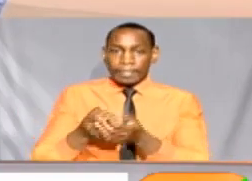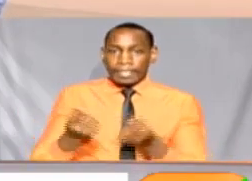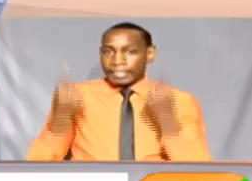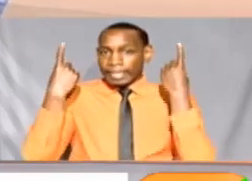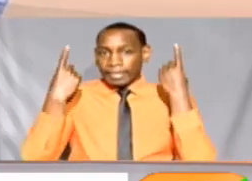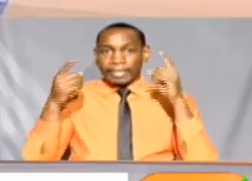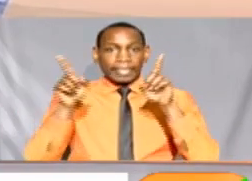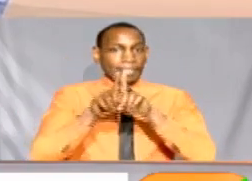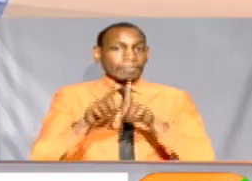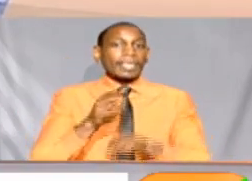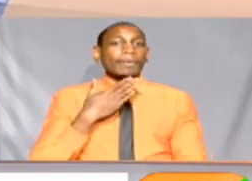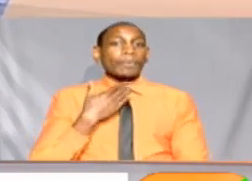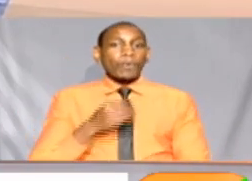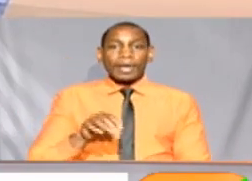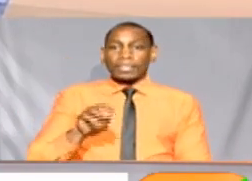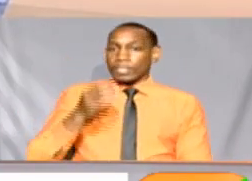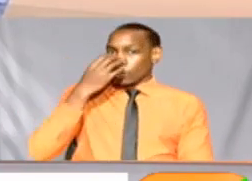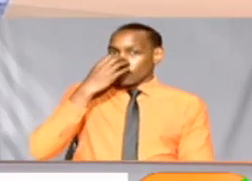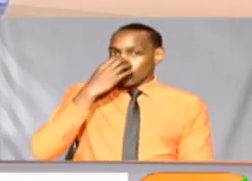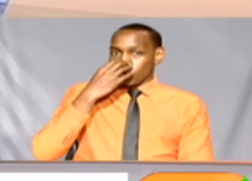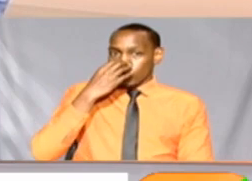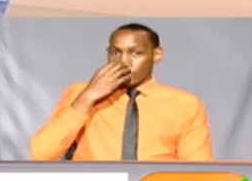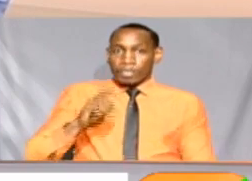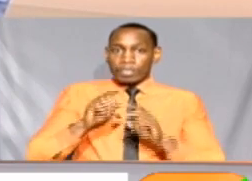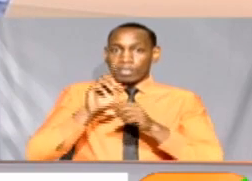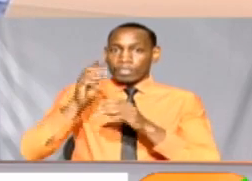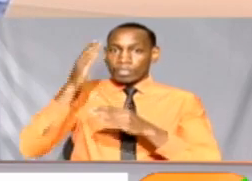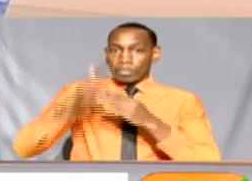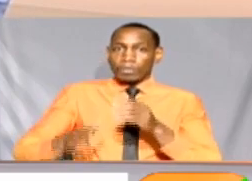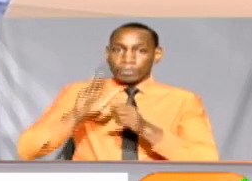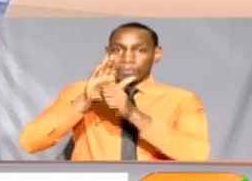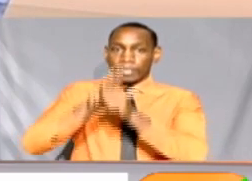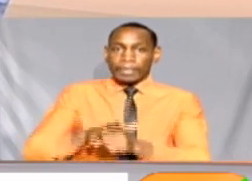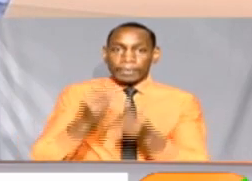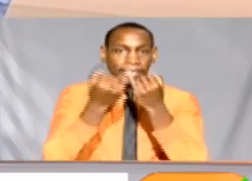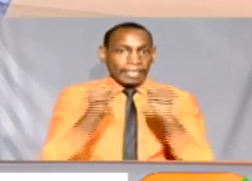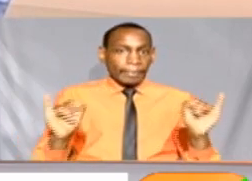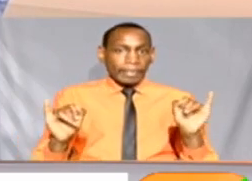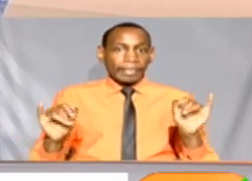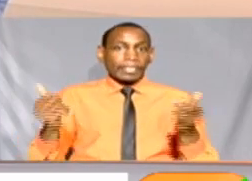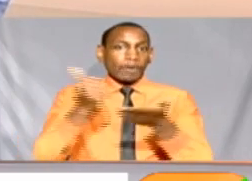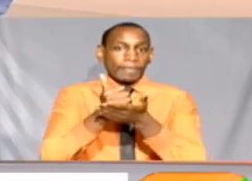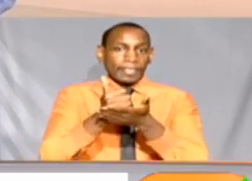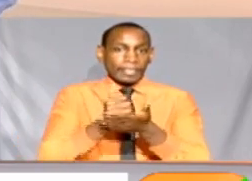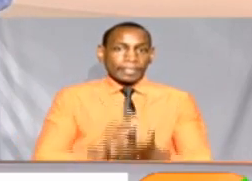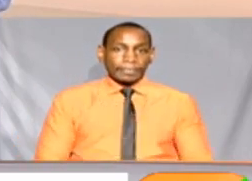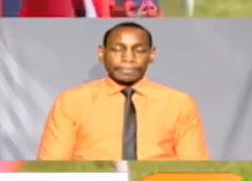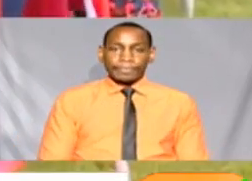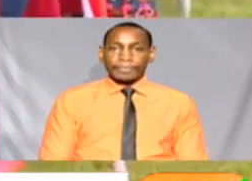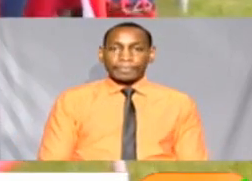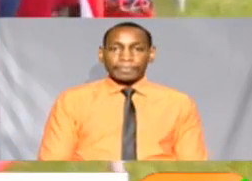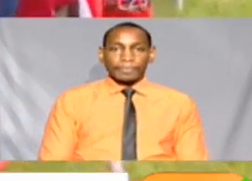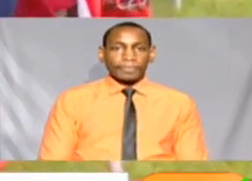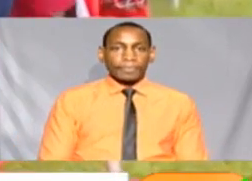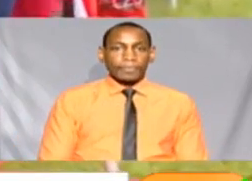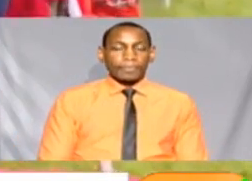Kieleweke also want the DP to stop undermining independent offices.